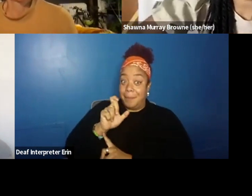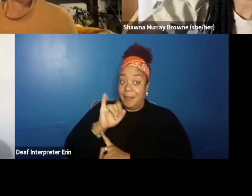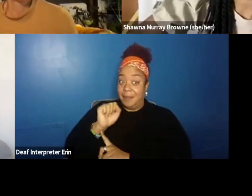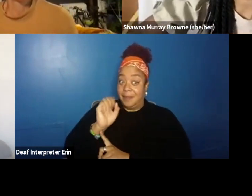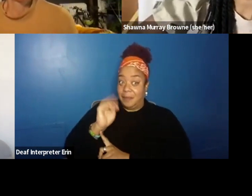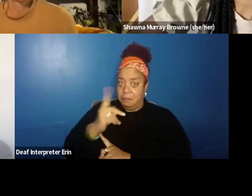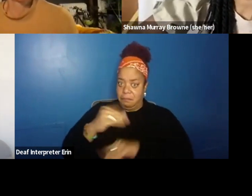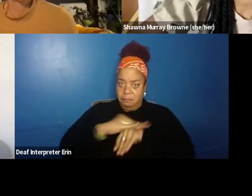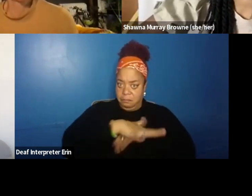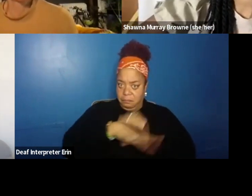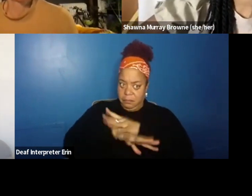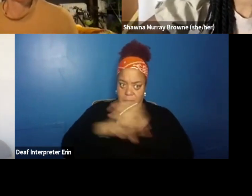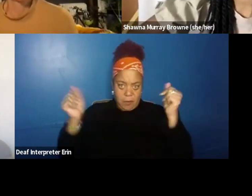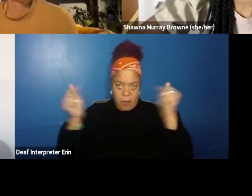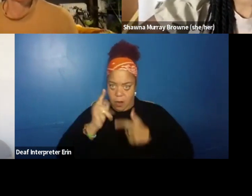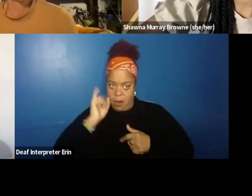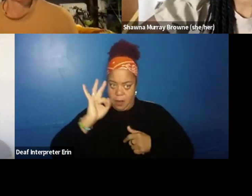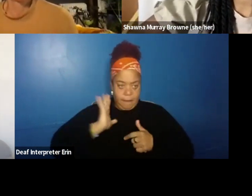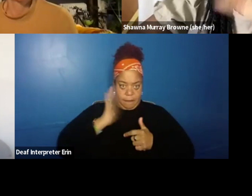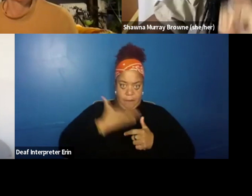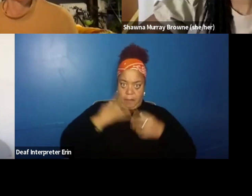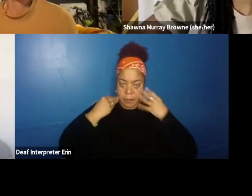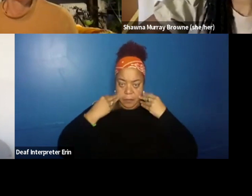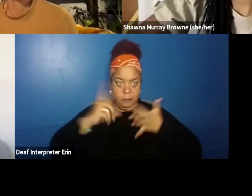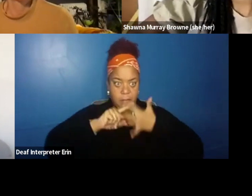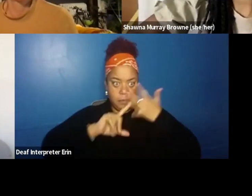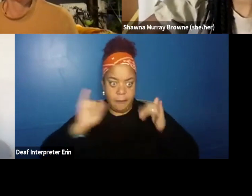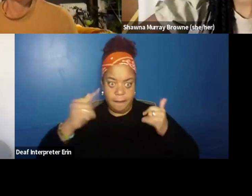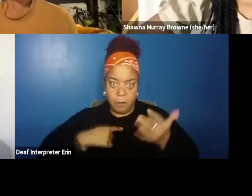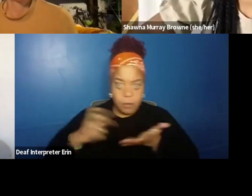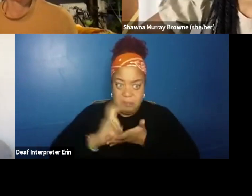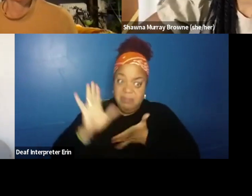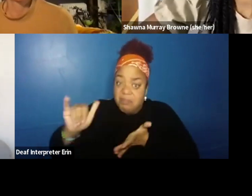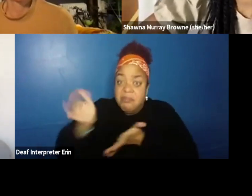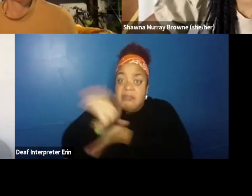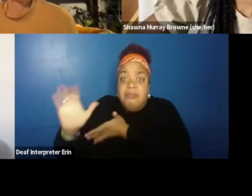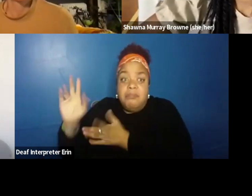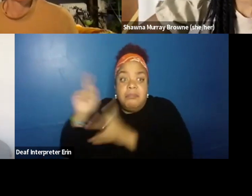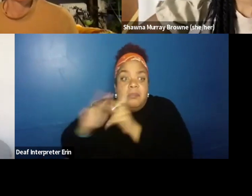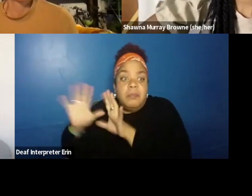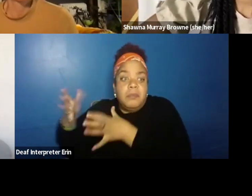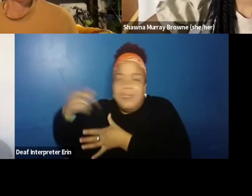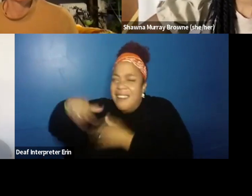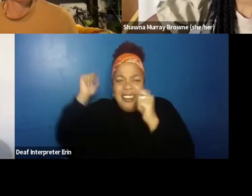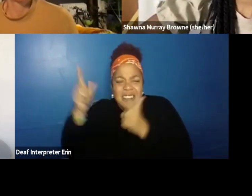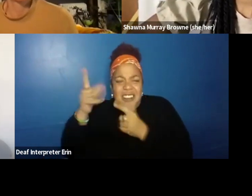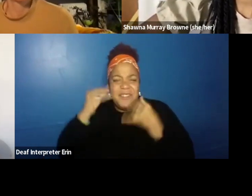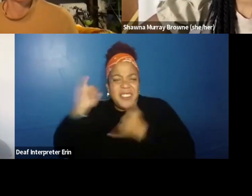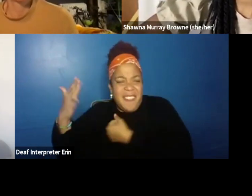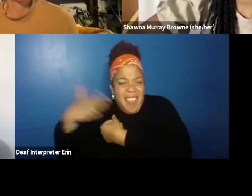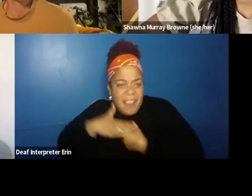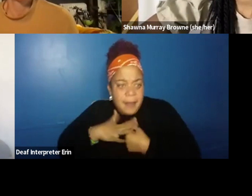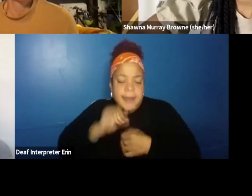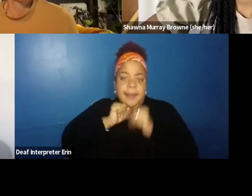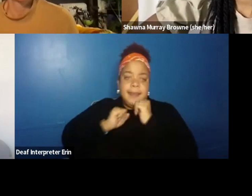people, and how all of us experience the grunt of ableism regardless of our disability status. So I will be talking a lot about that.